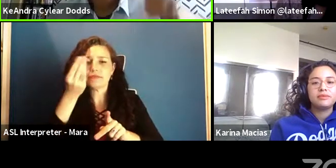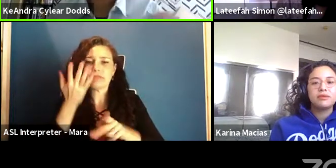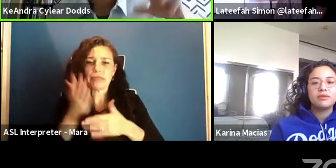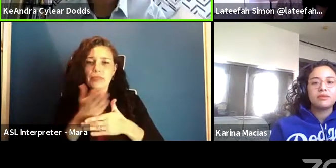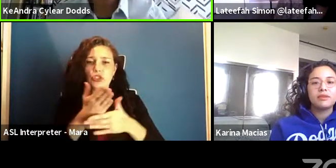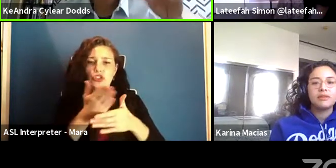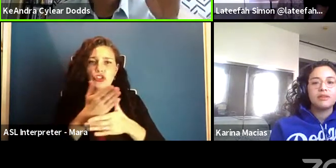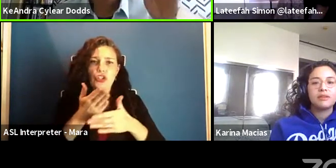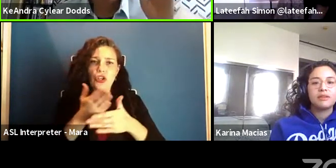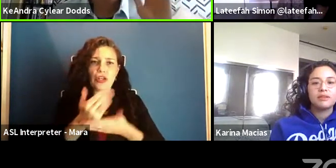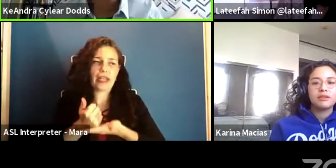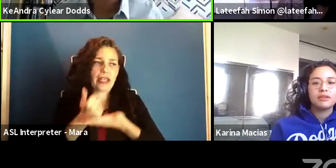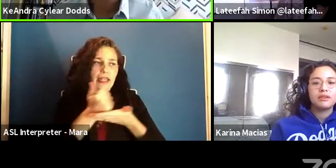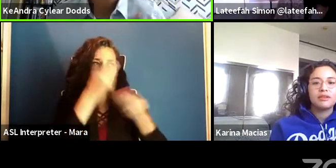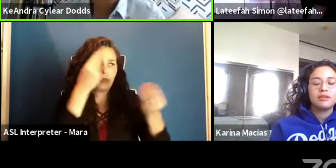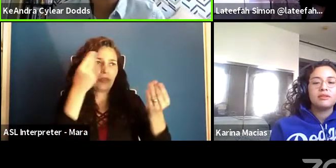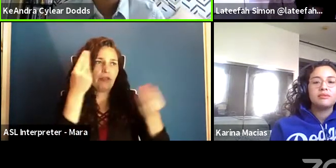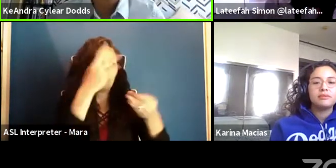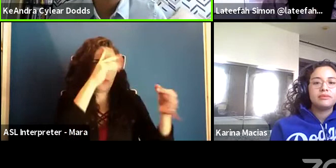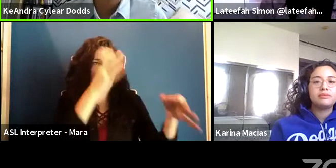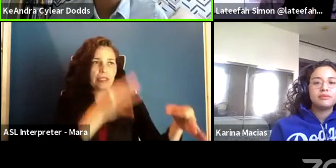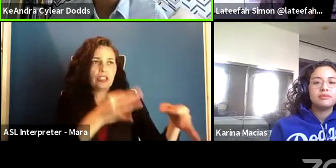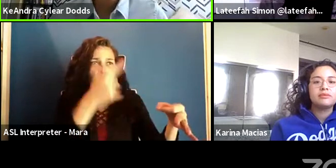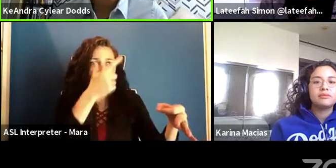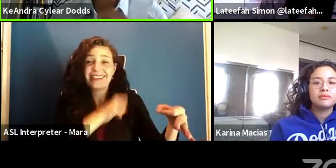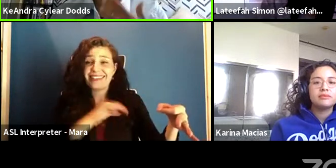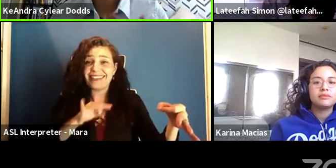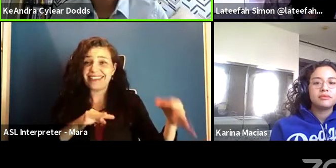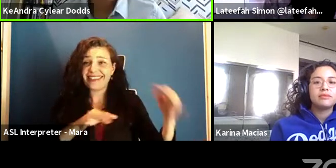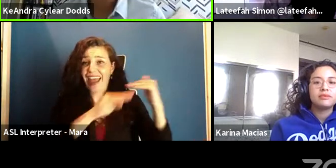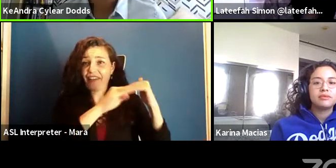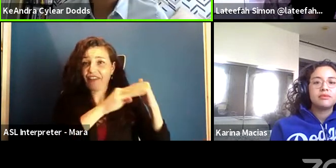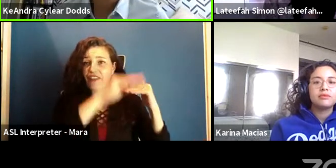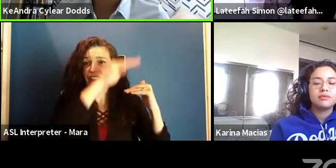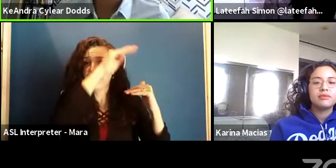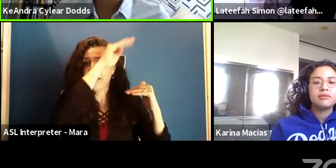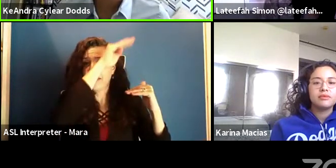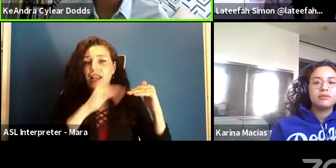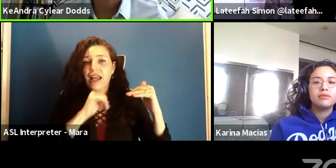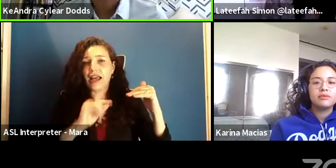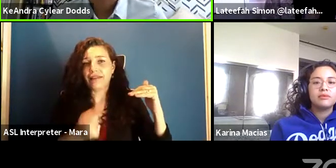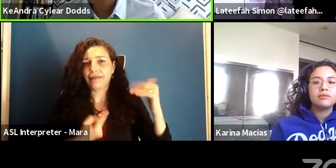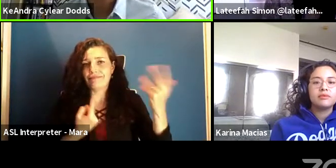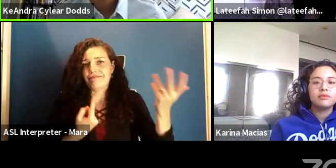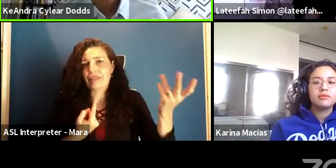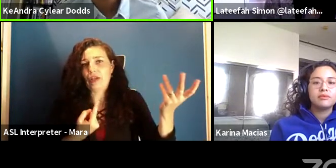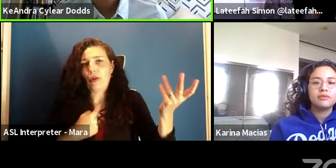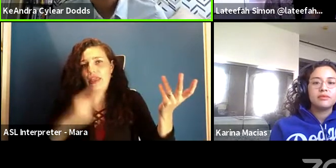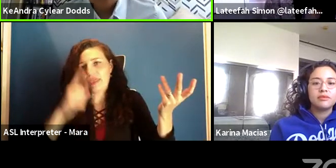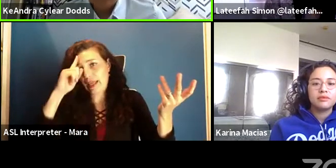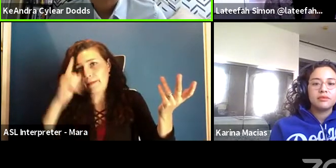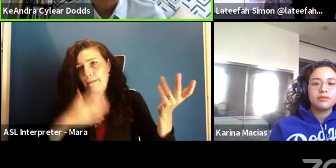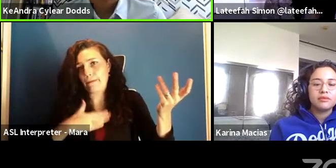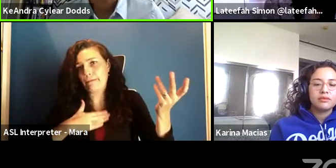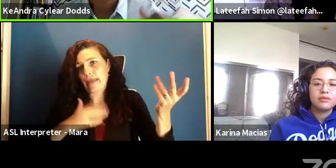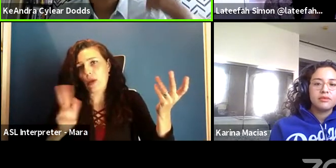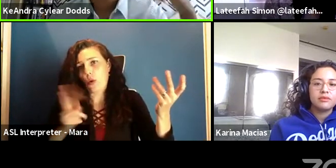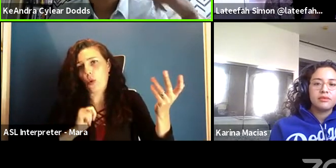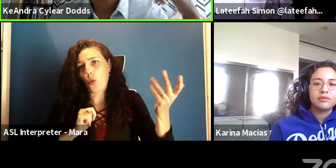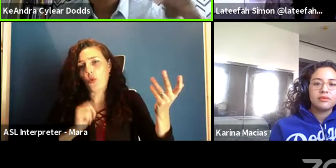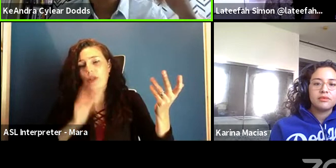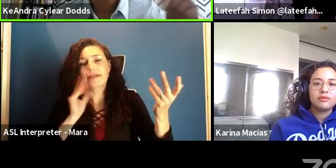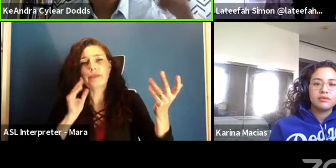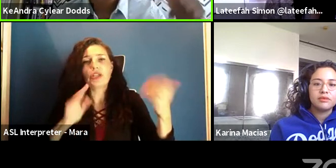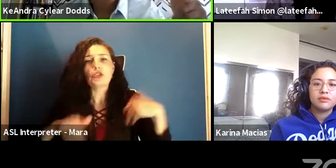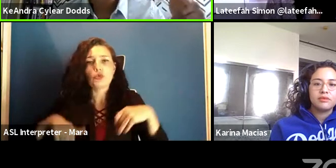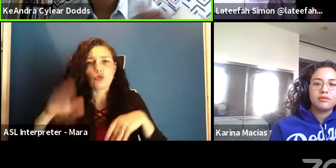decisions at the staff level too. Because I think sometimes, like I even think about just my own experience growing up and how